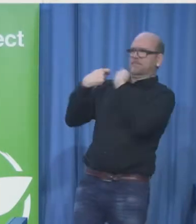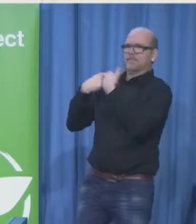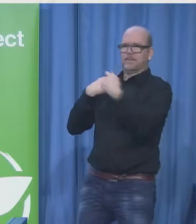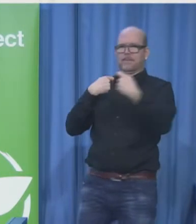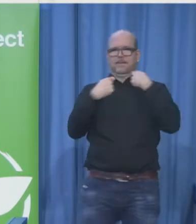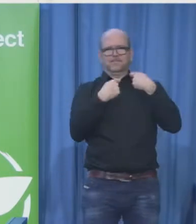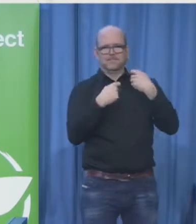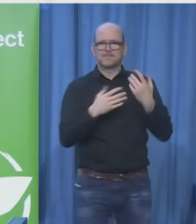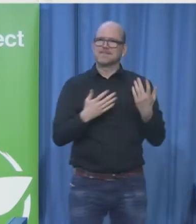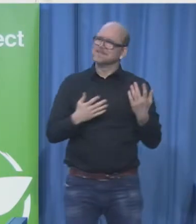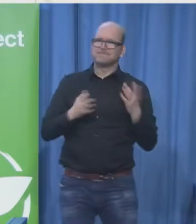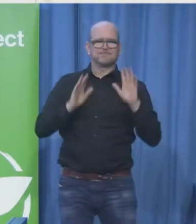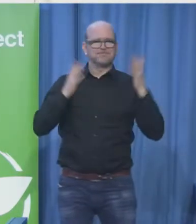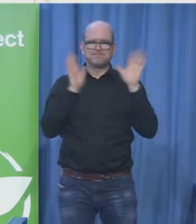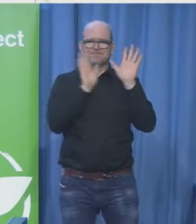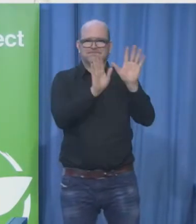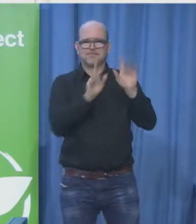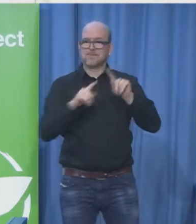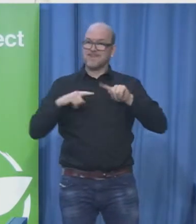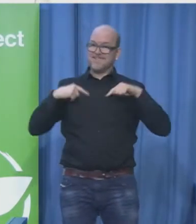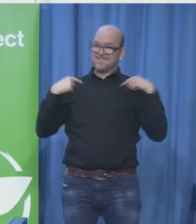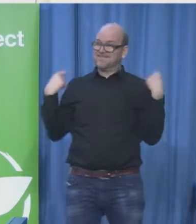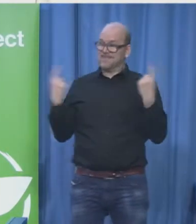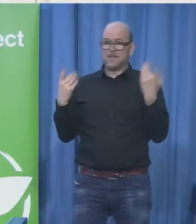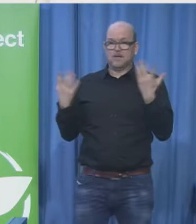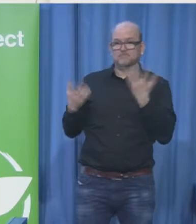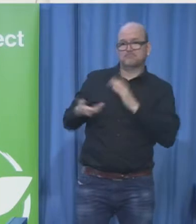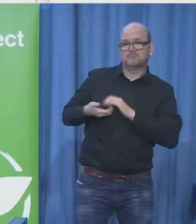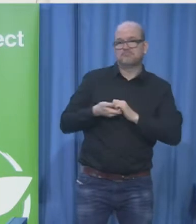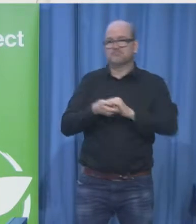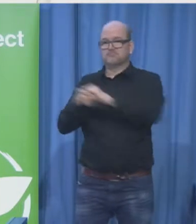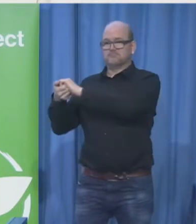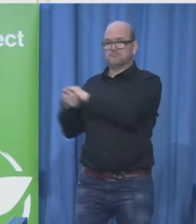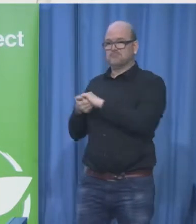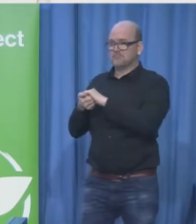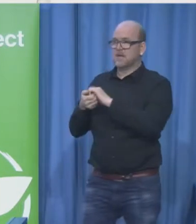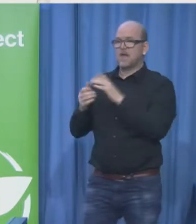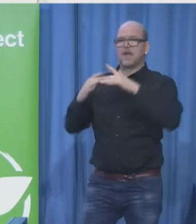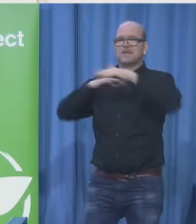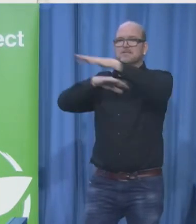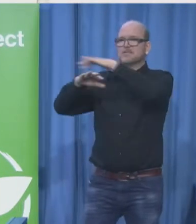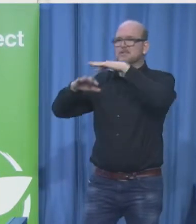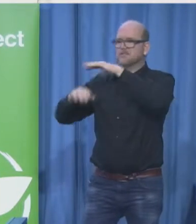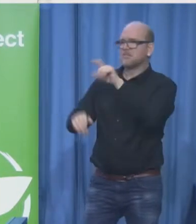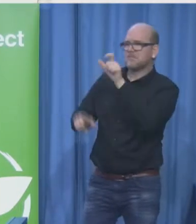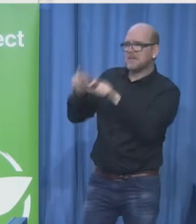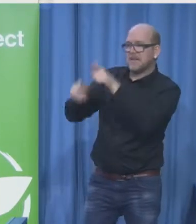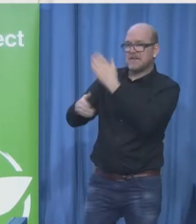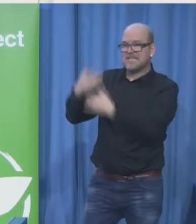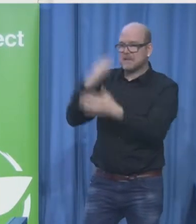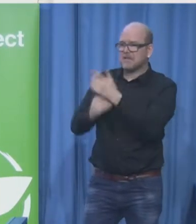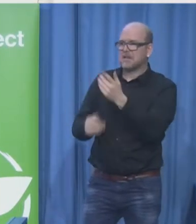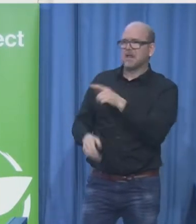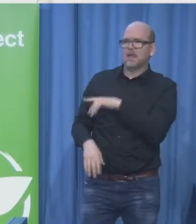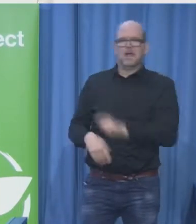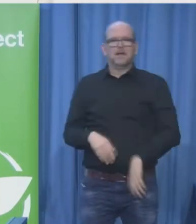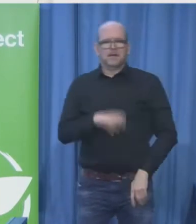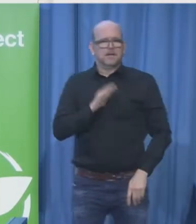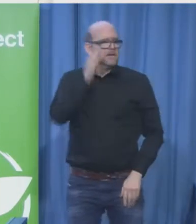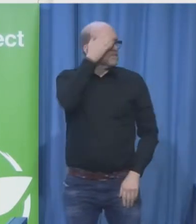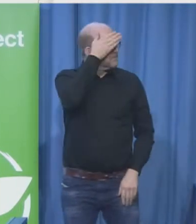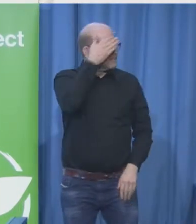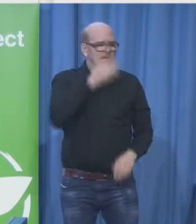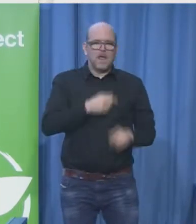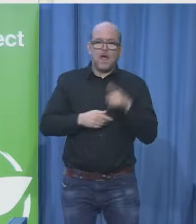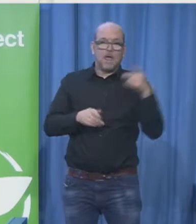is still not clear that discrimination is accepted very often. For